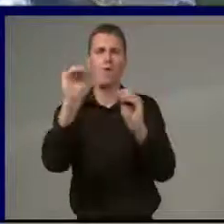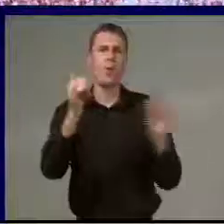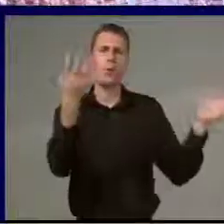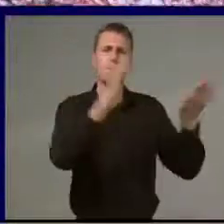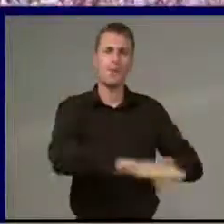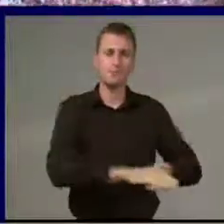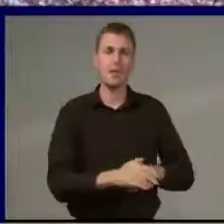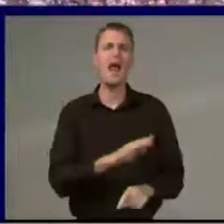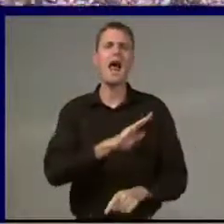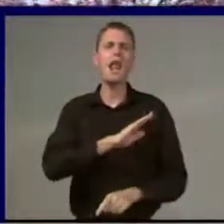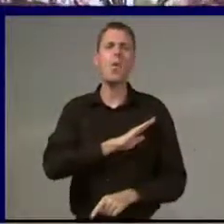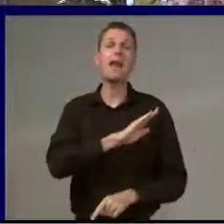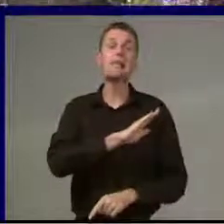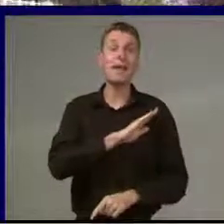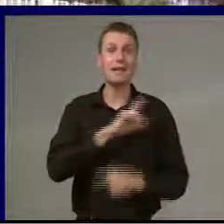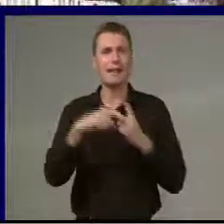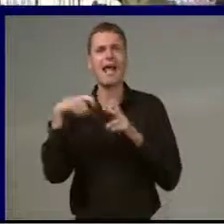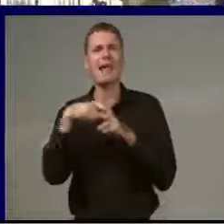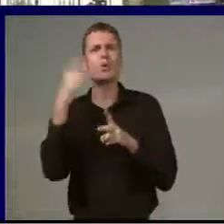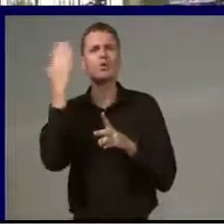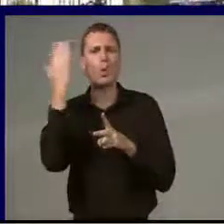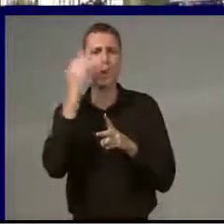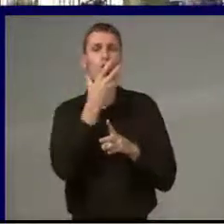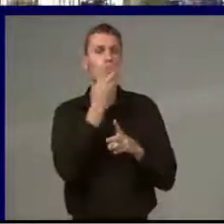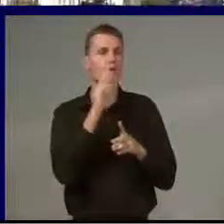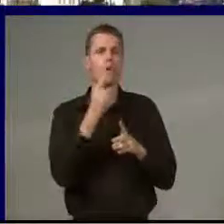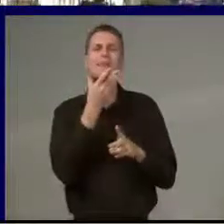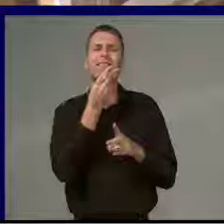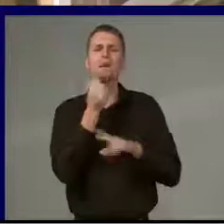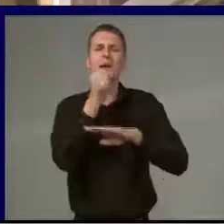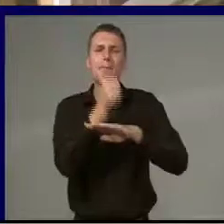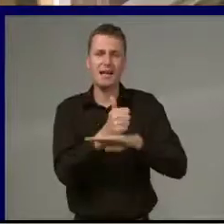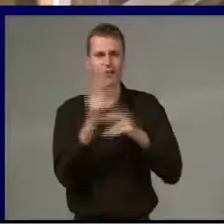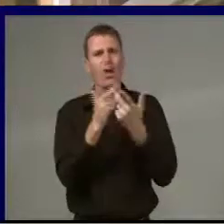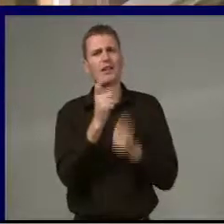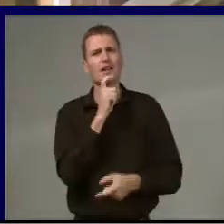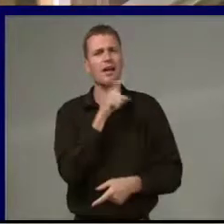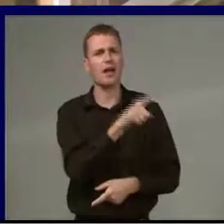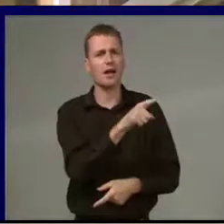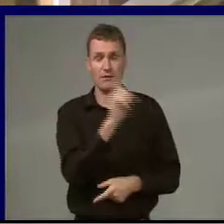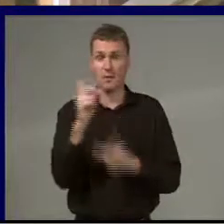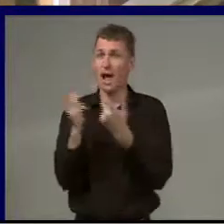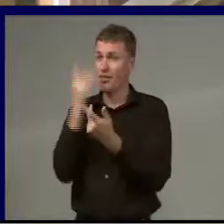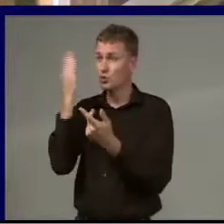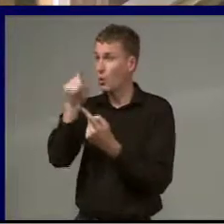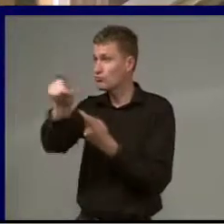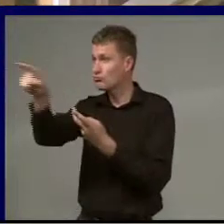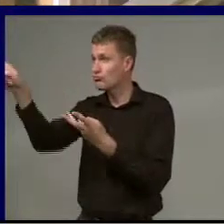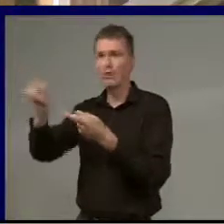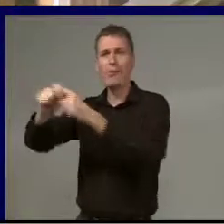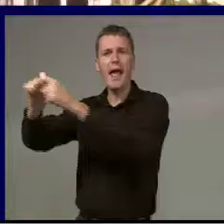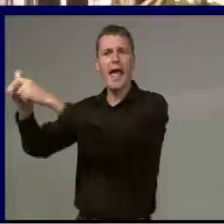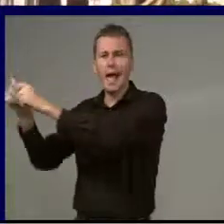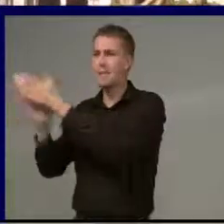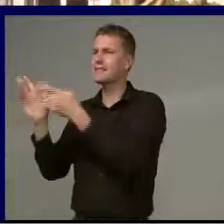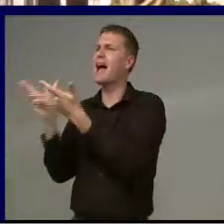Intermediate and Kendall School will be used over the next 7 years as a temporary base, while other schools in the area are repaired, helping to